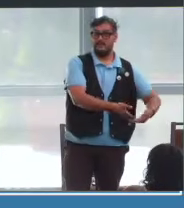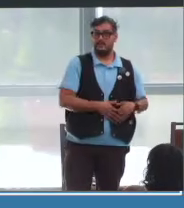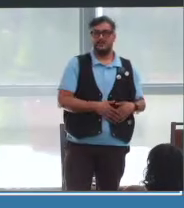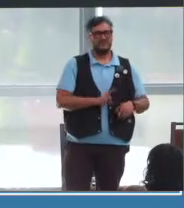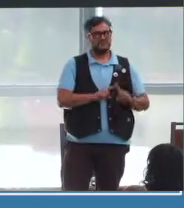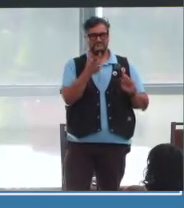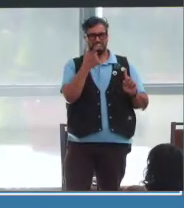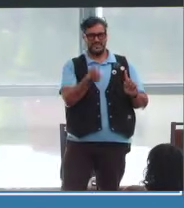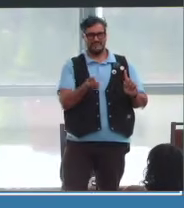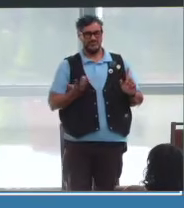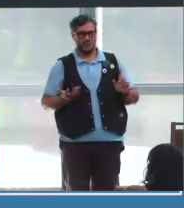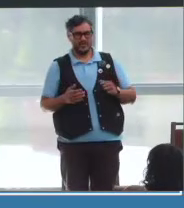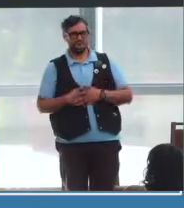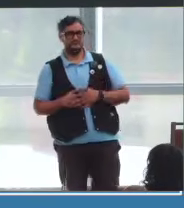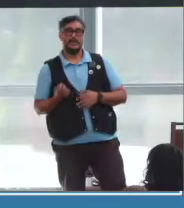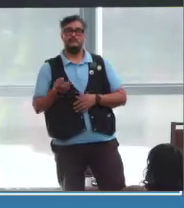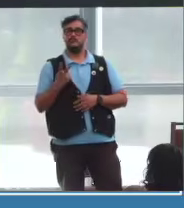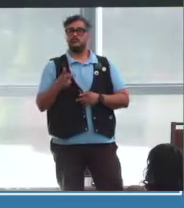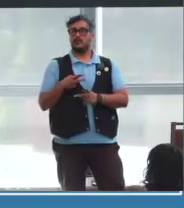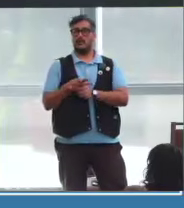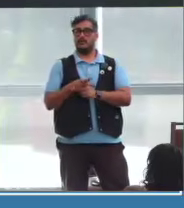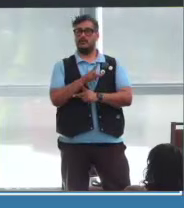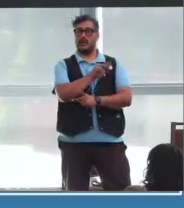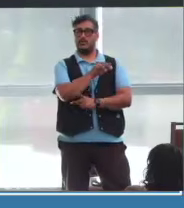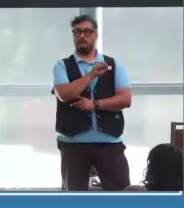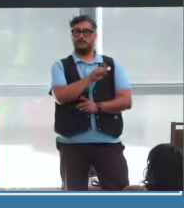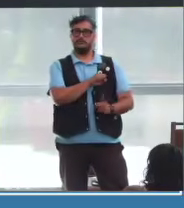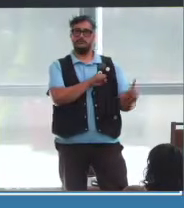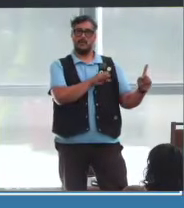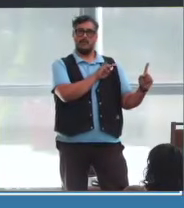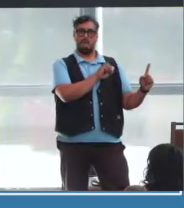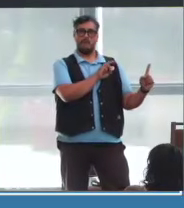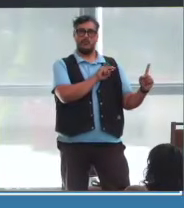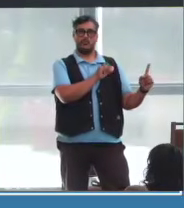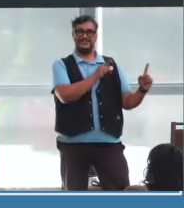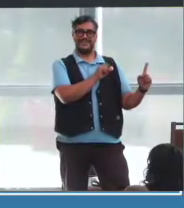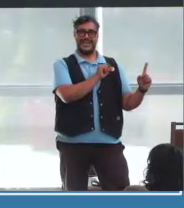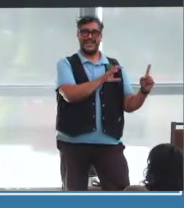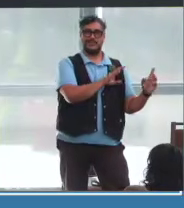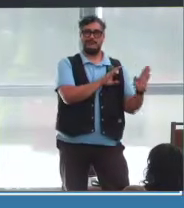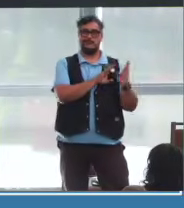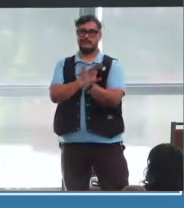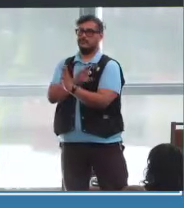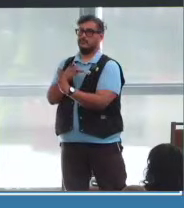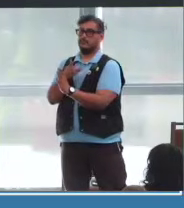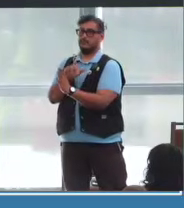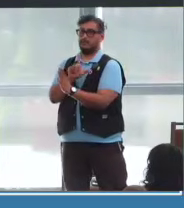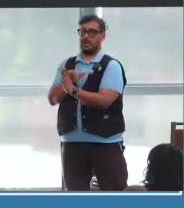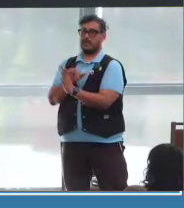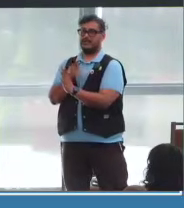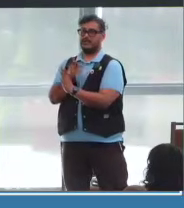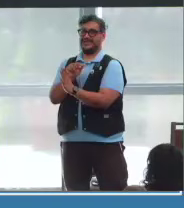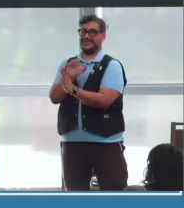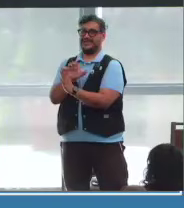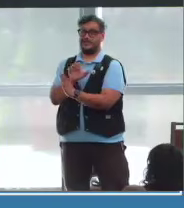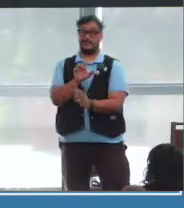about lupus is that there are two types of lupus. There's monogenic lupus and polygenic lupus.